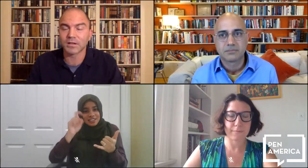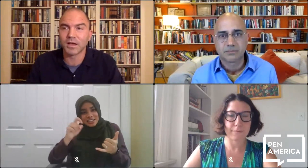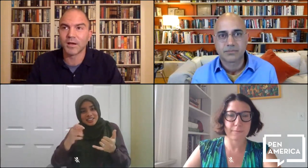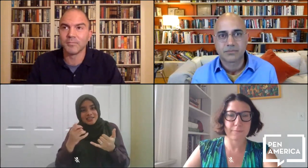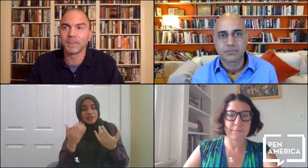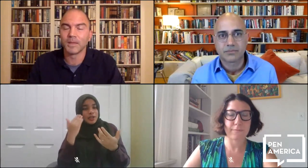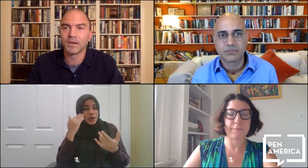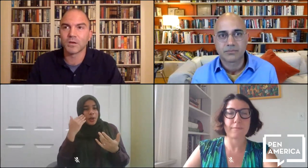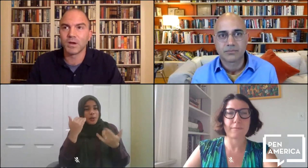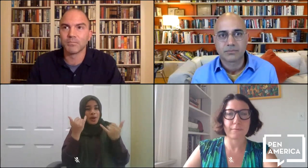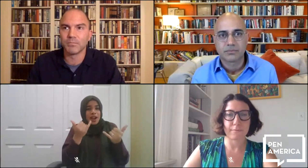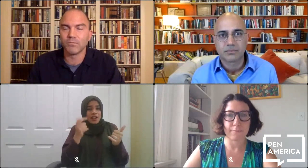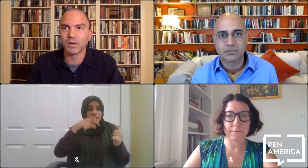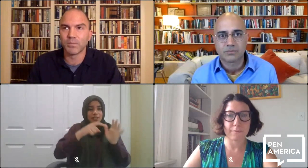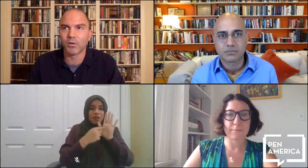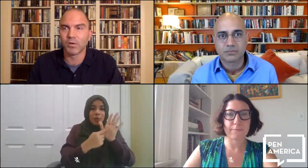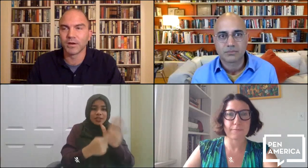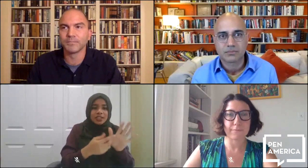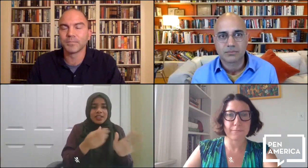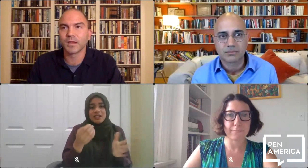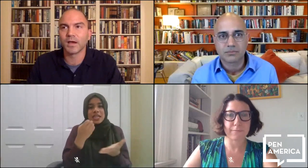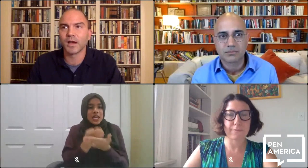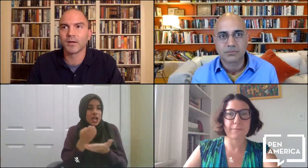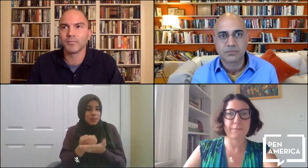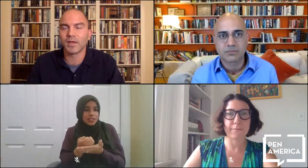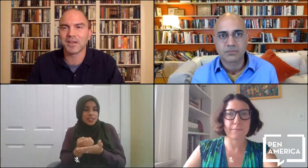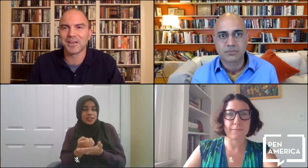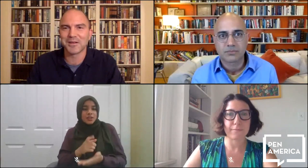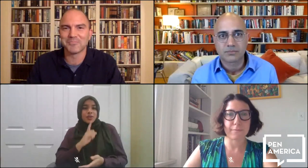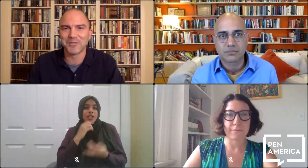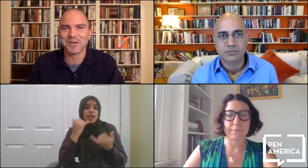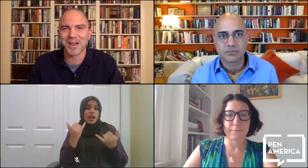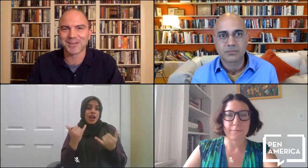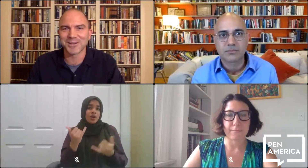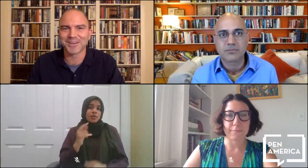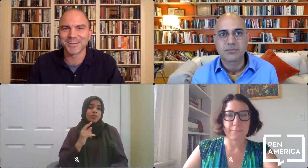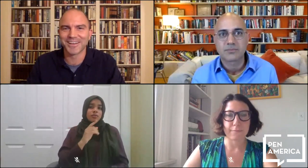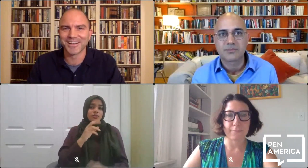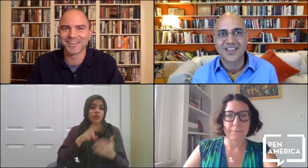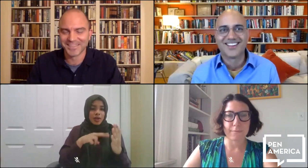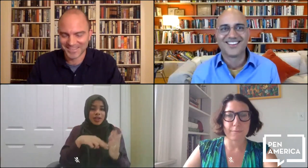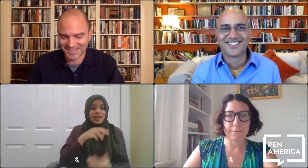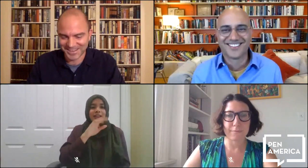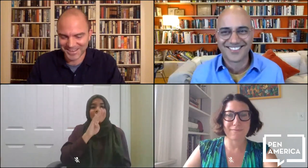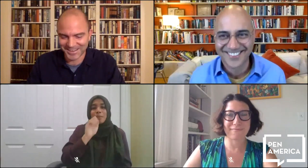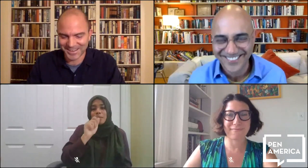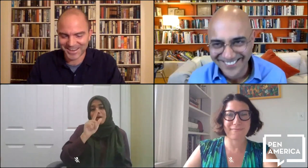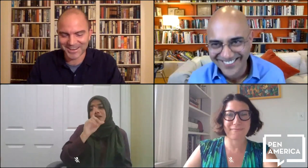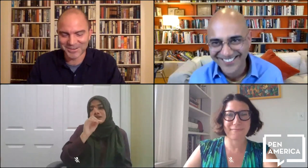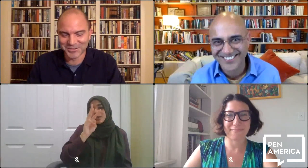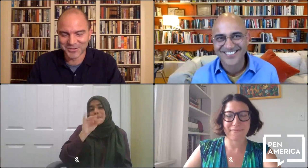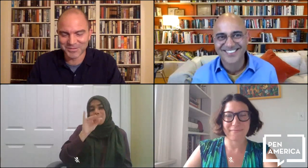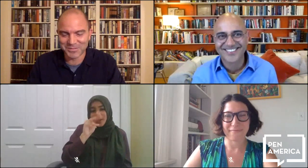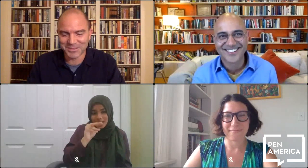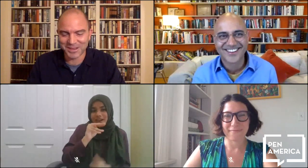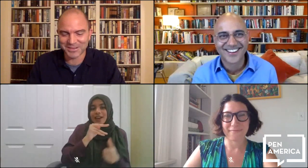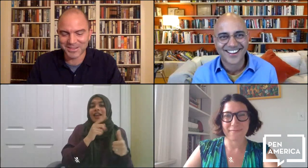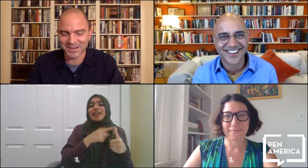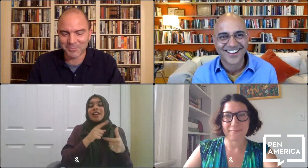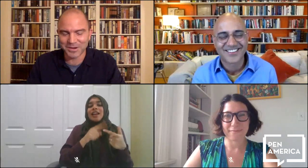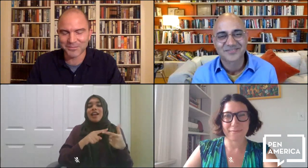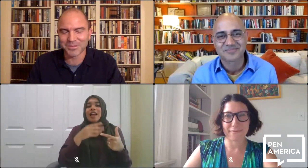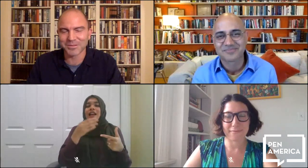well. So I'm reading Baldwin, and I'm reading Ahktar. And you deserve to be in